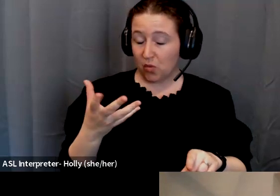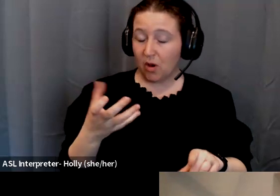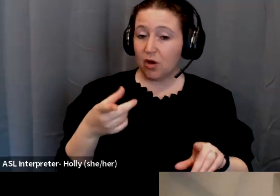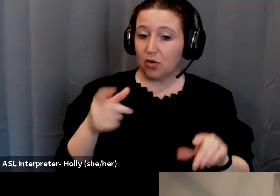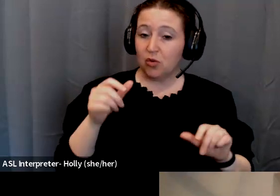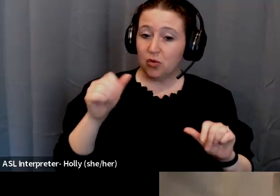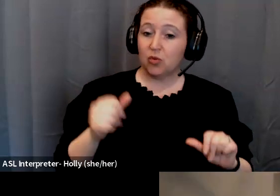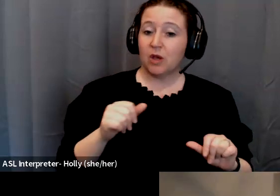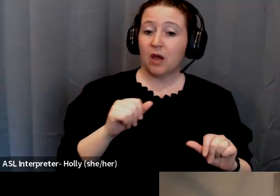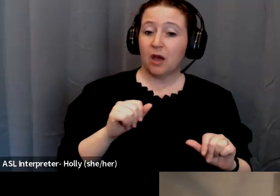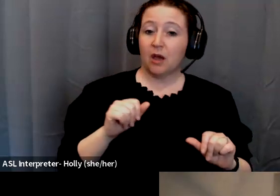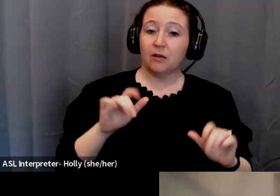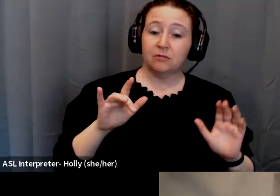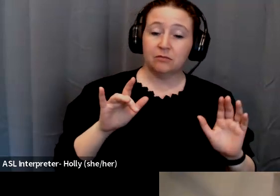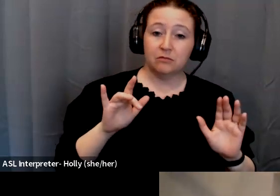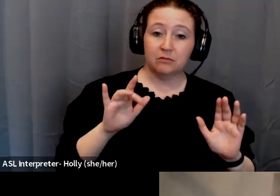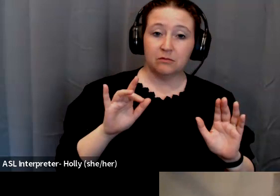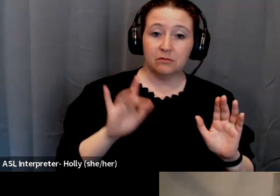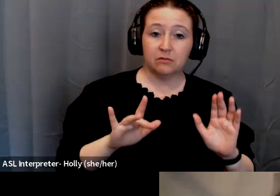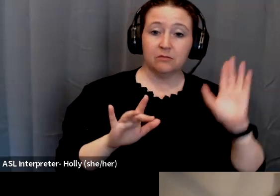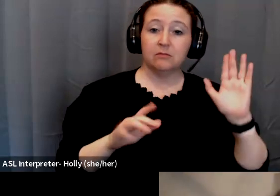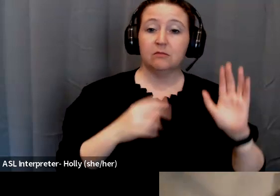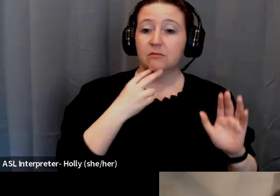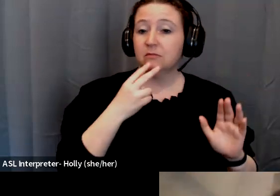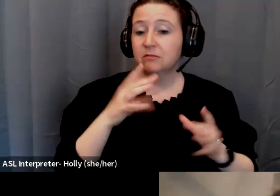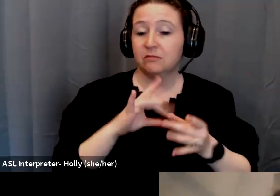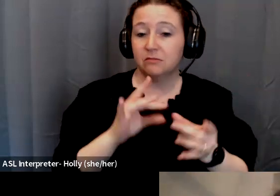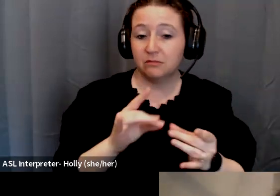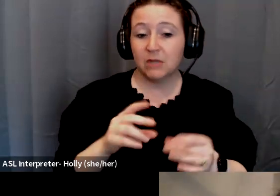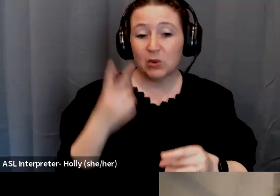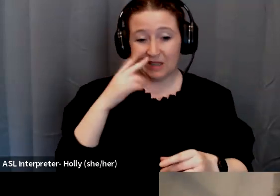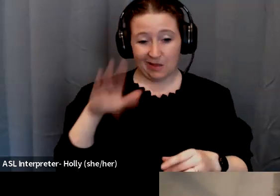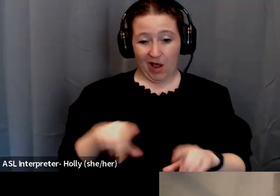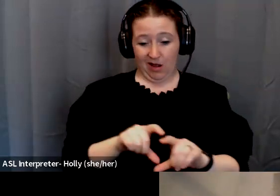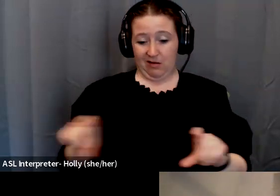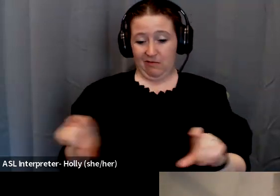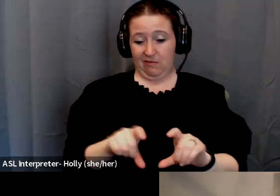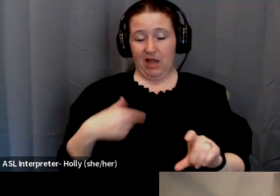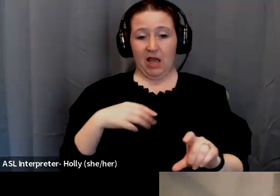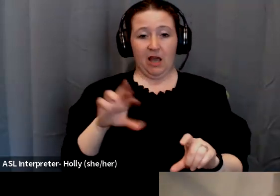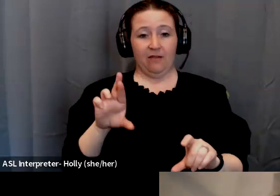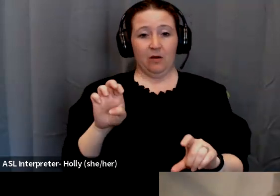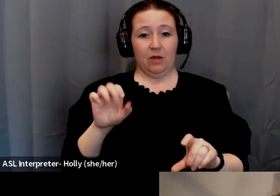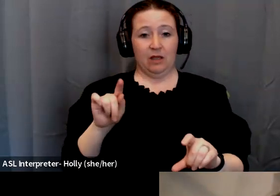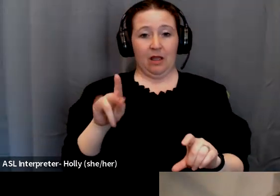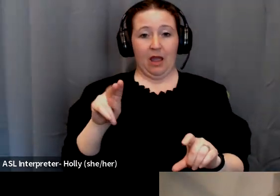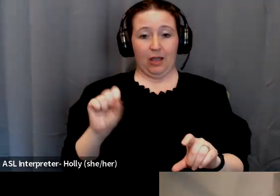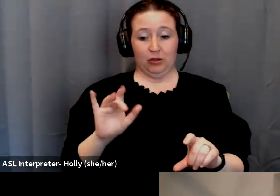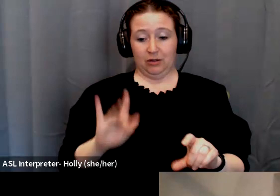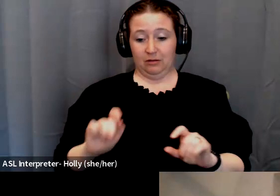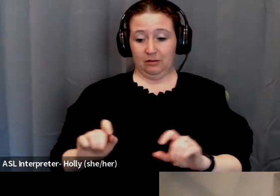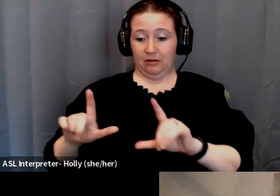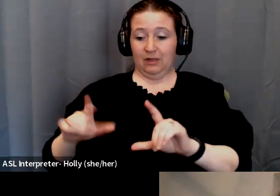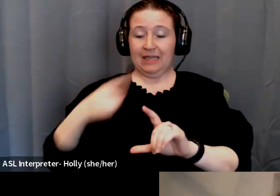And so you will see that there is a reactions button along the bottom of your screen. If you click that open, there is a raise